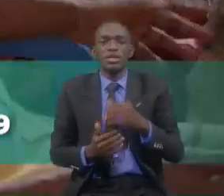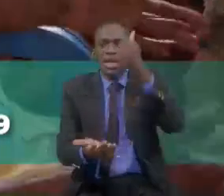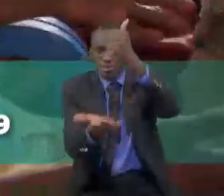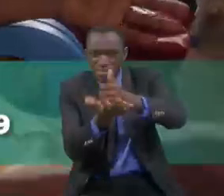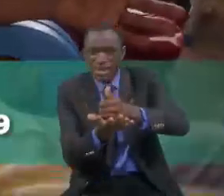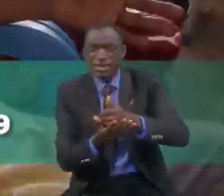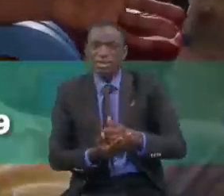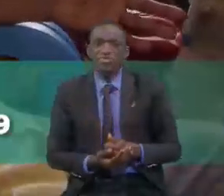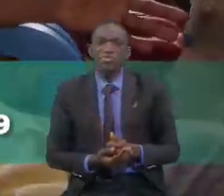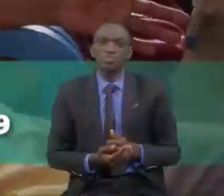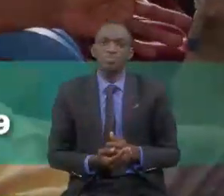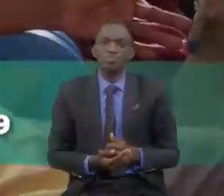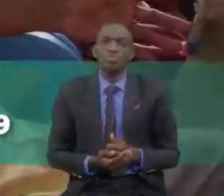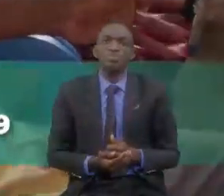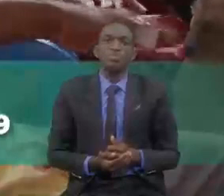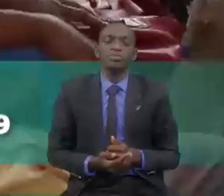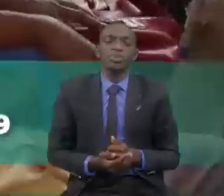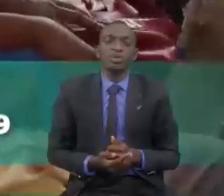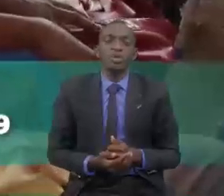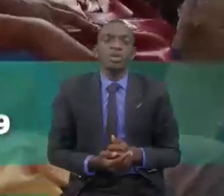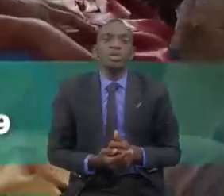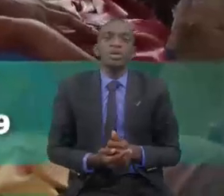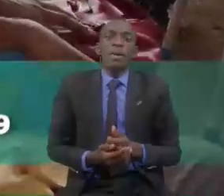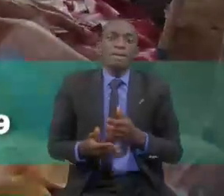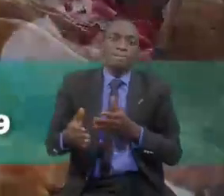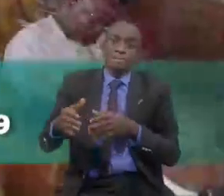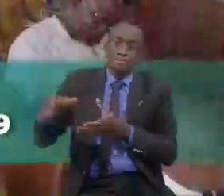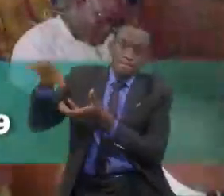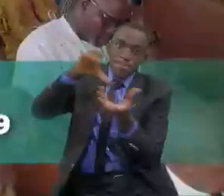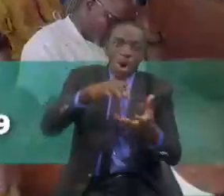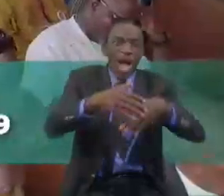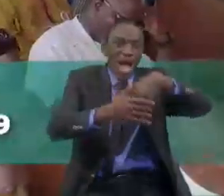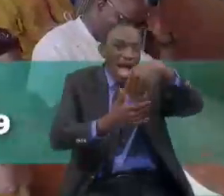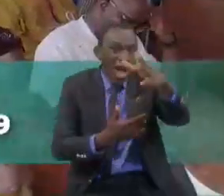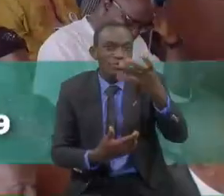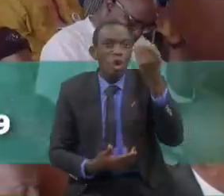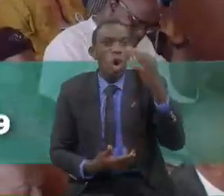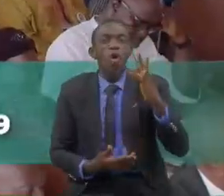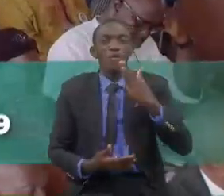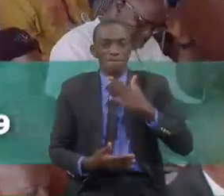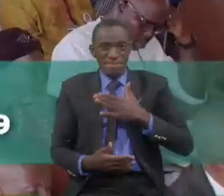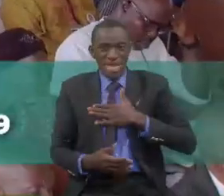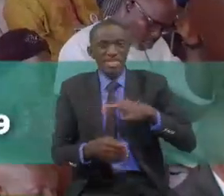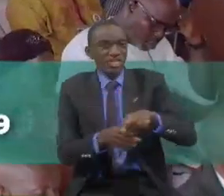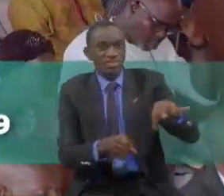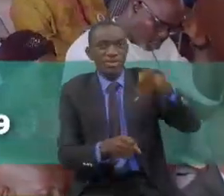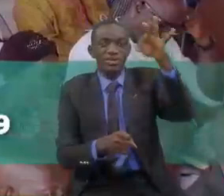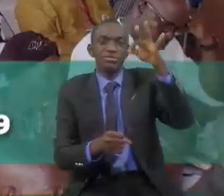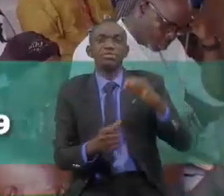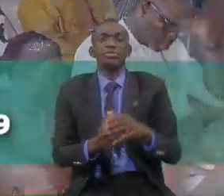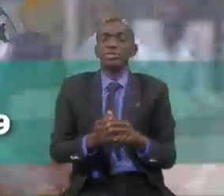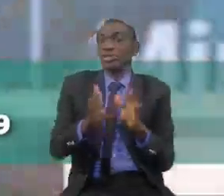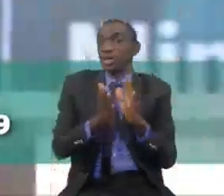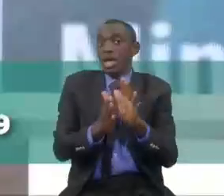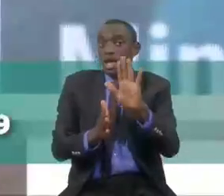one. Pour out of my spirit. As you look